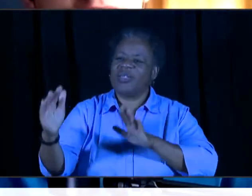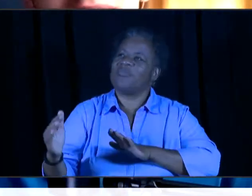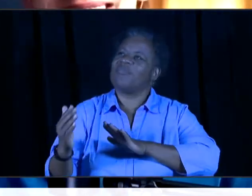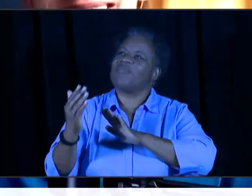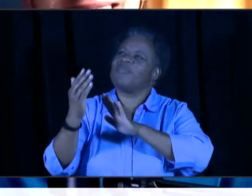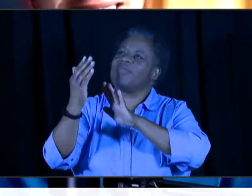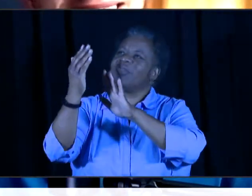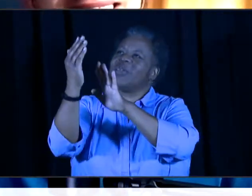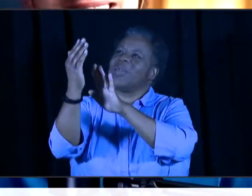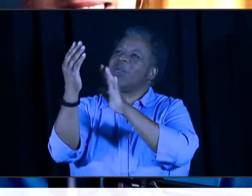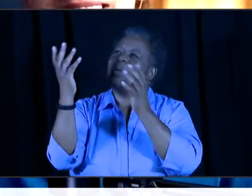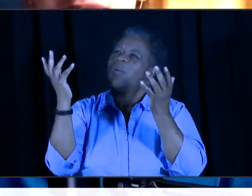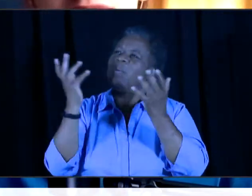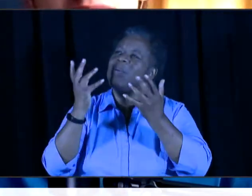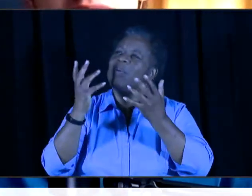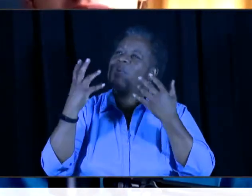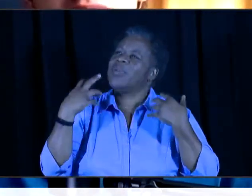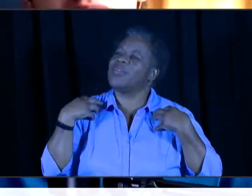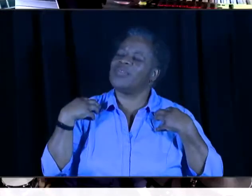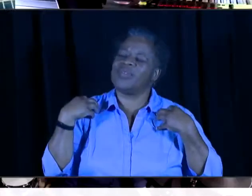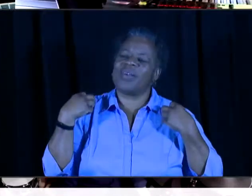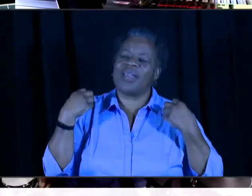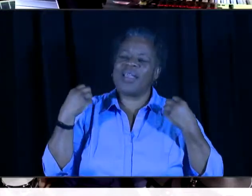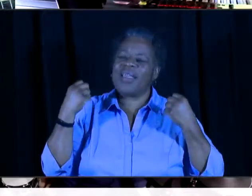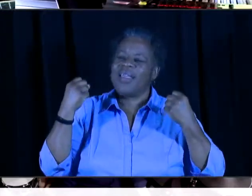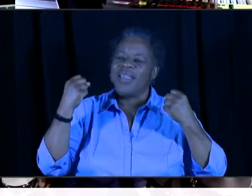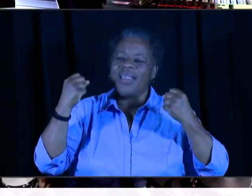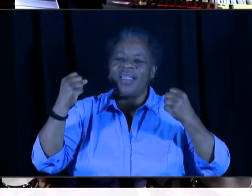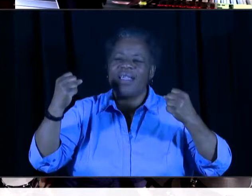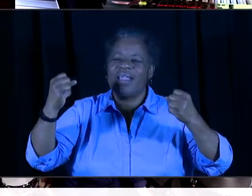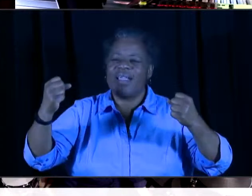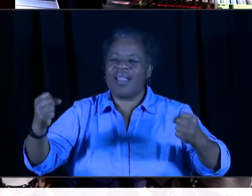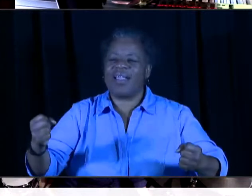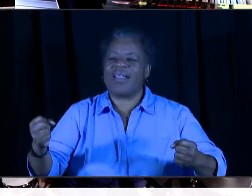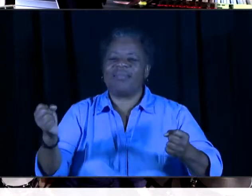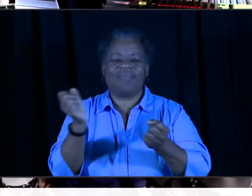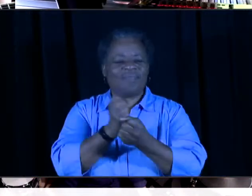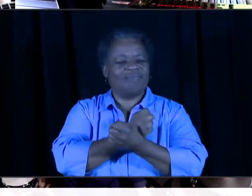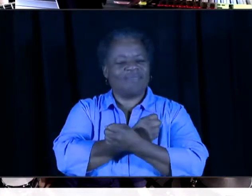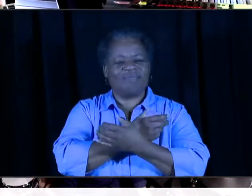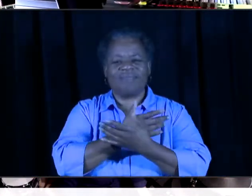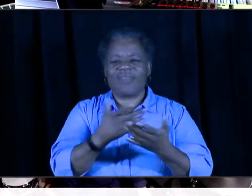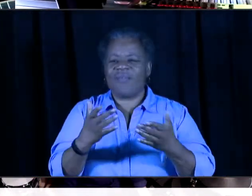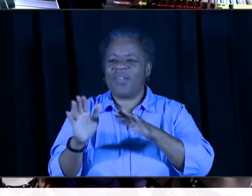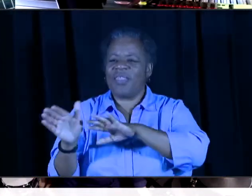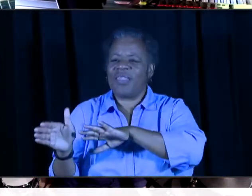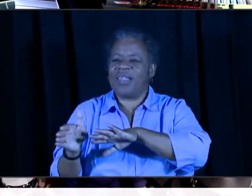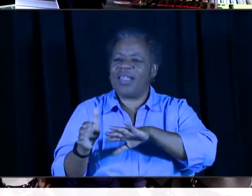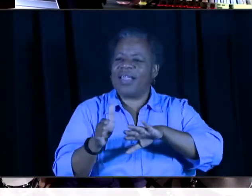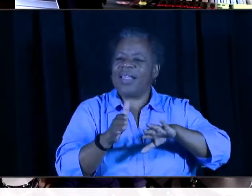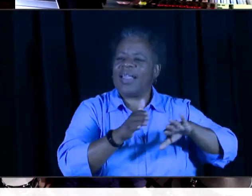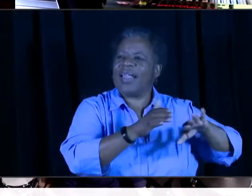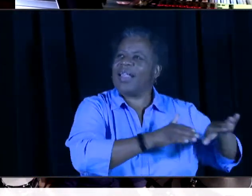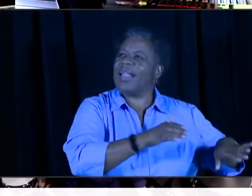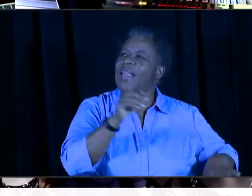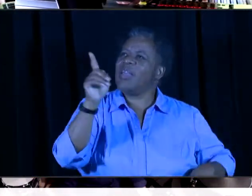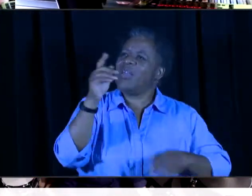we find our strength, 'cause over everything,